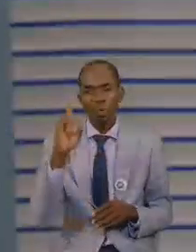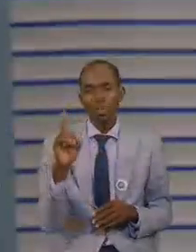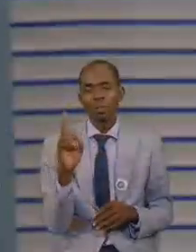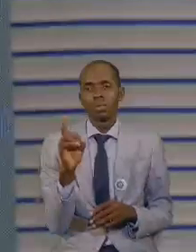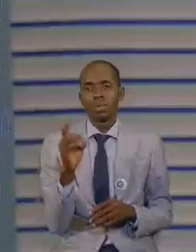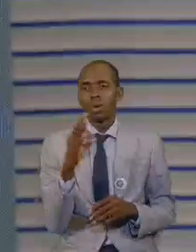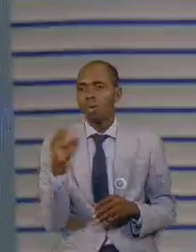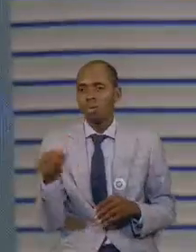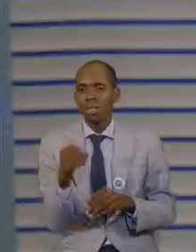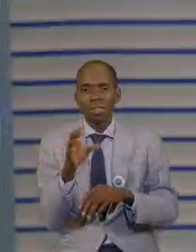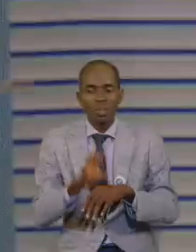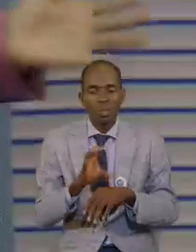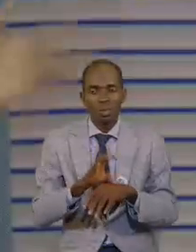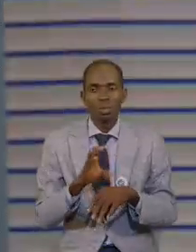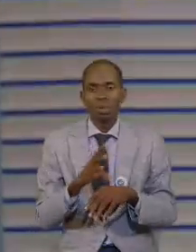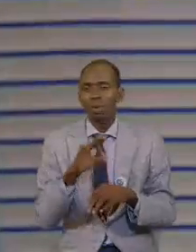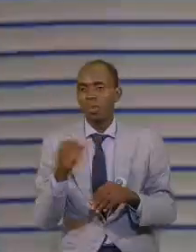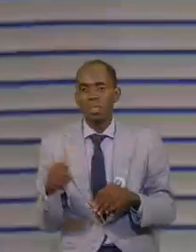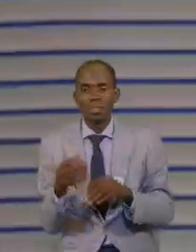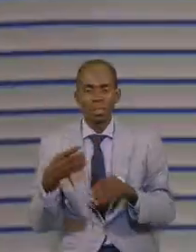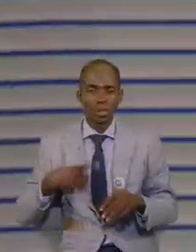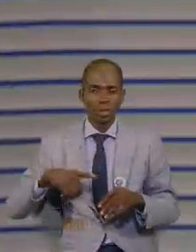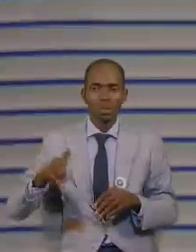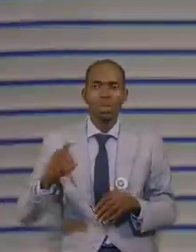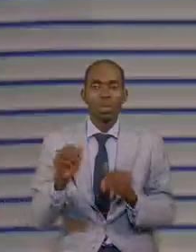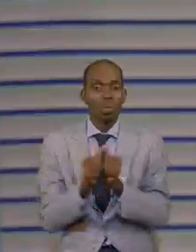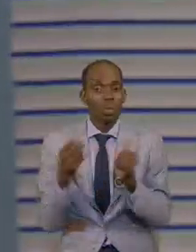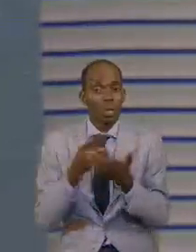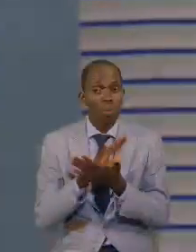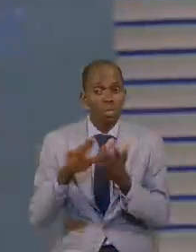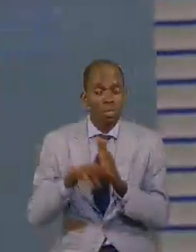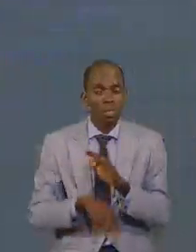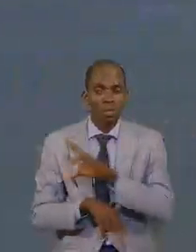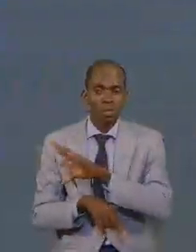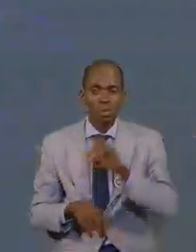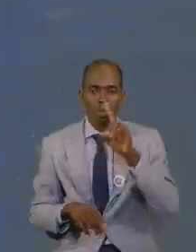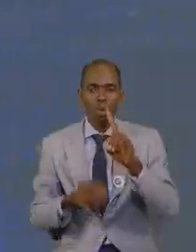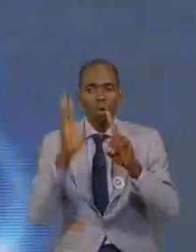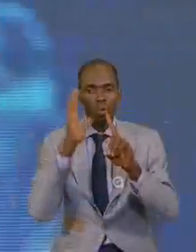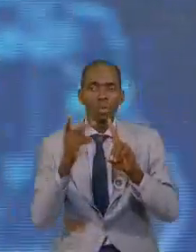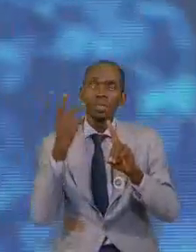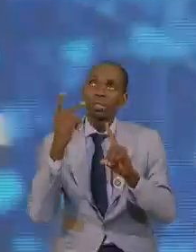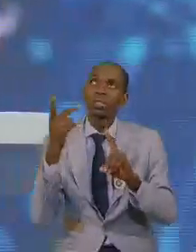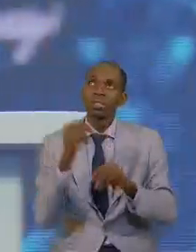church, any denomination, without holiness, no man shall see the Lord.